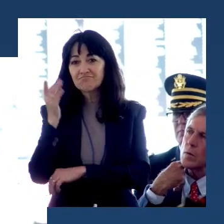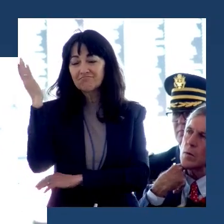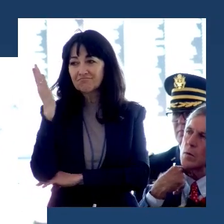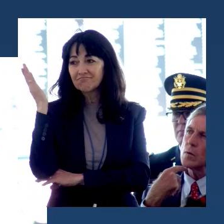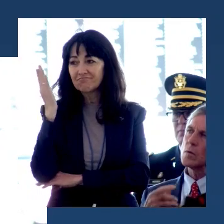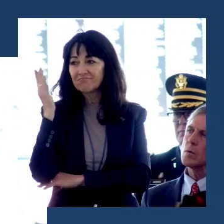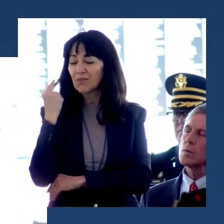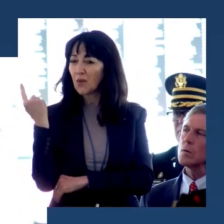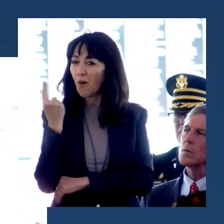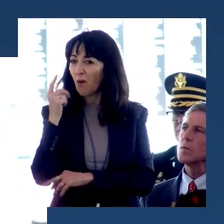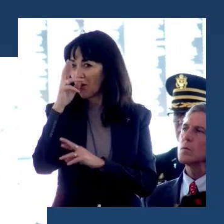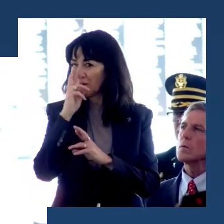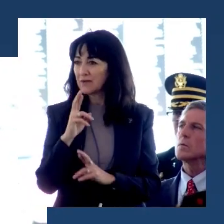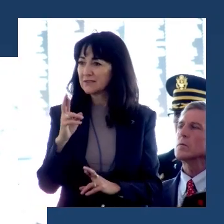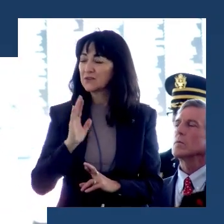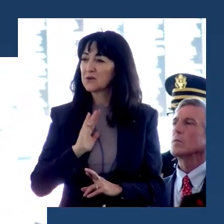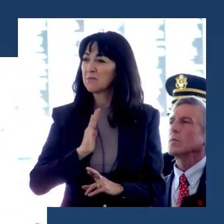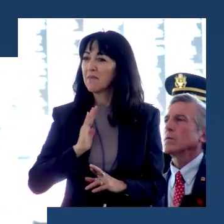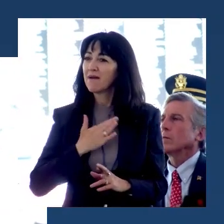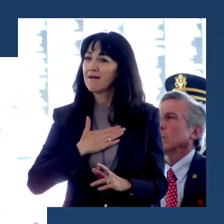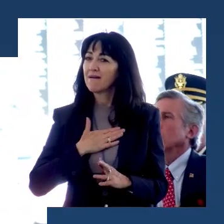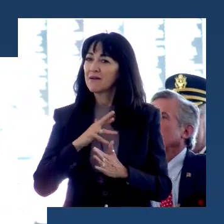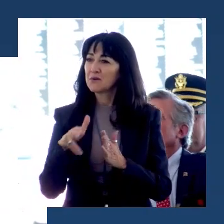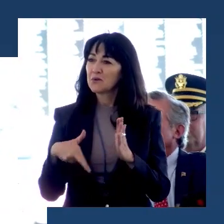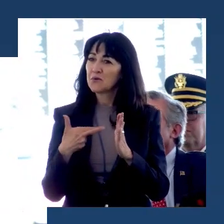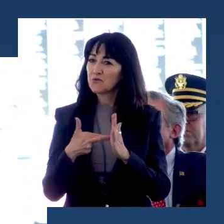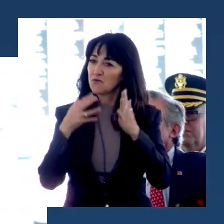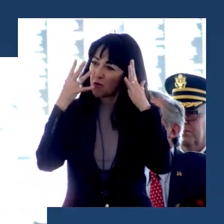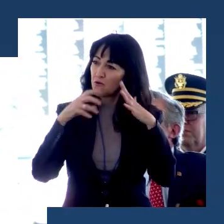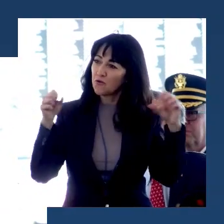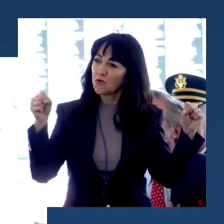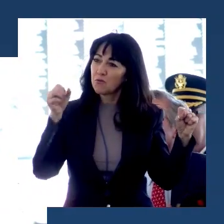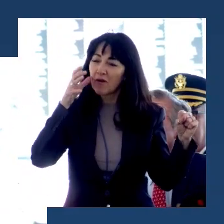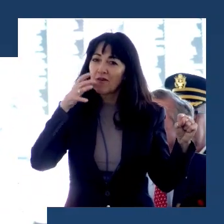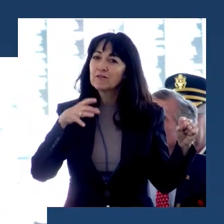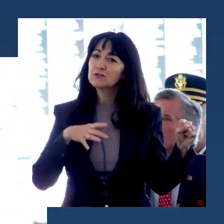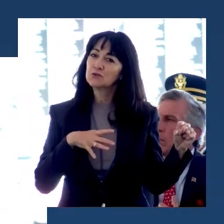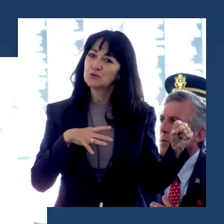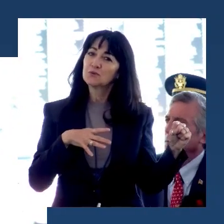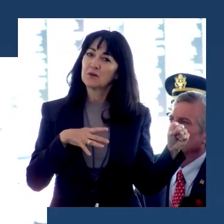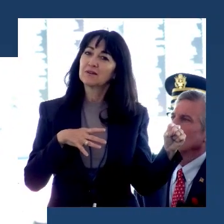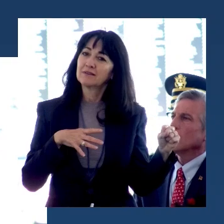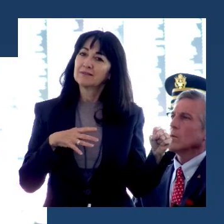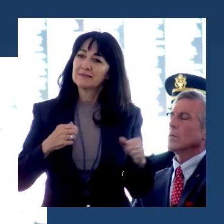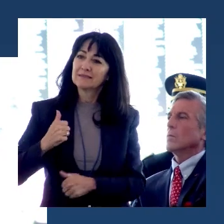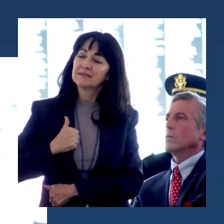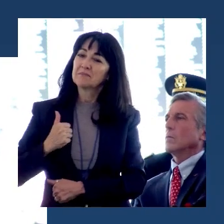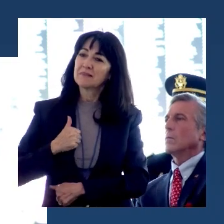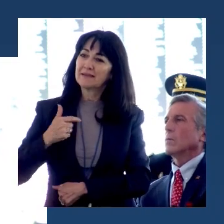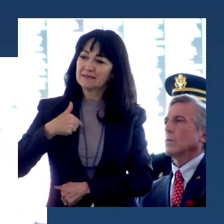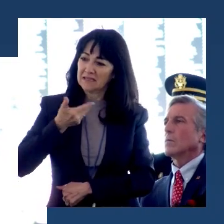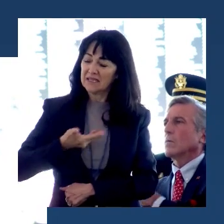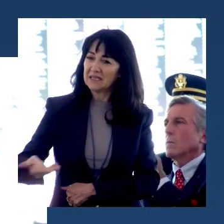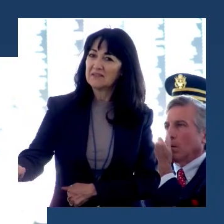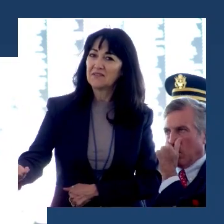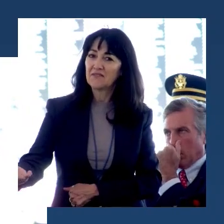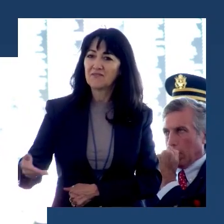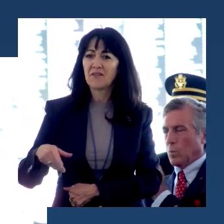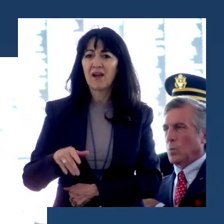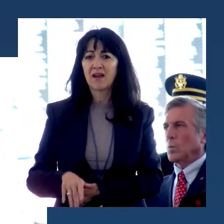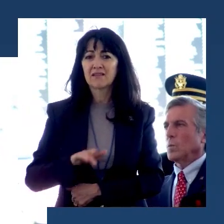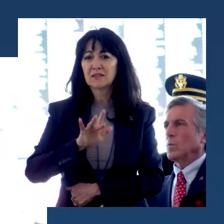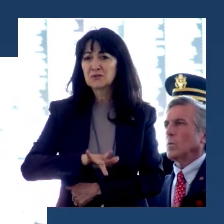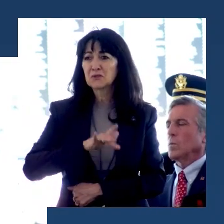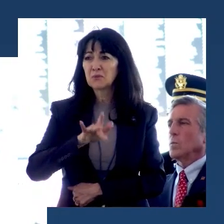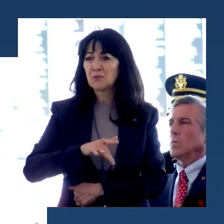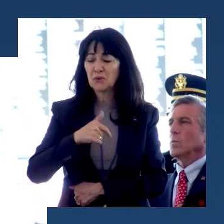to get, as in my role as the president of the Military Women's Memorial, to get those kind of invitations. And this poor kid that grew